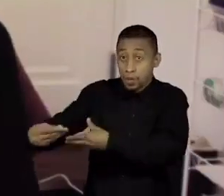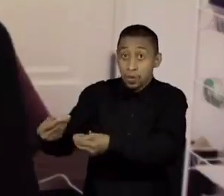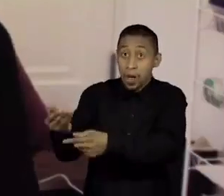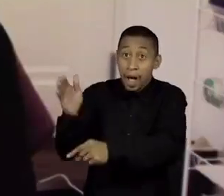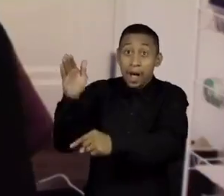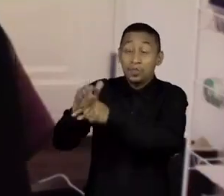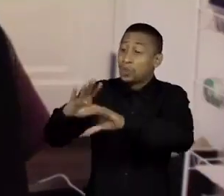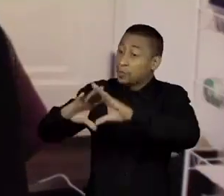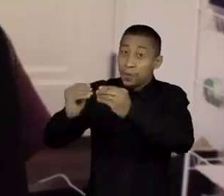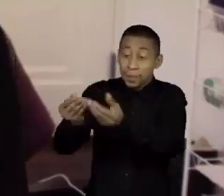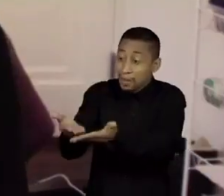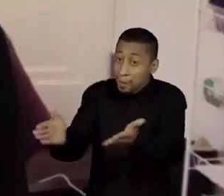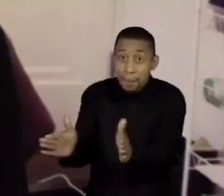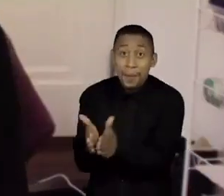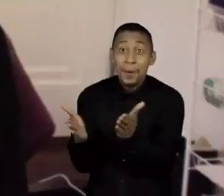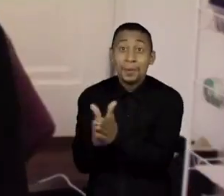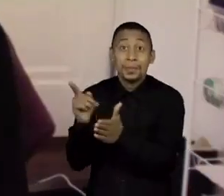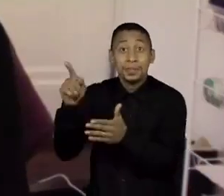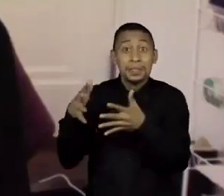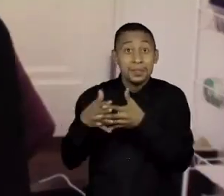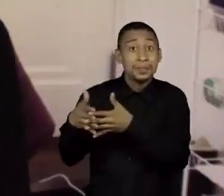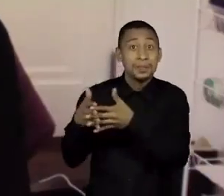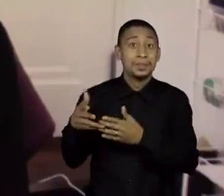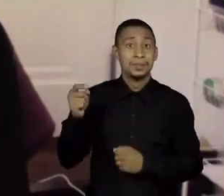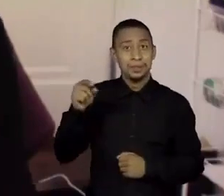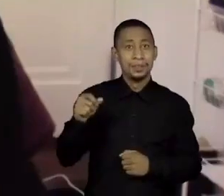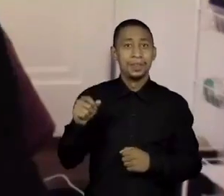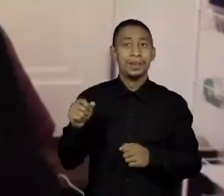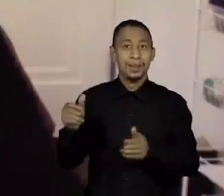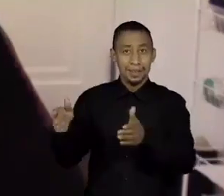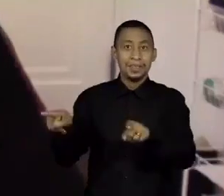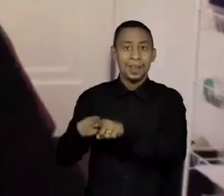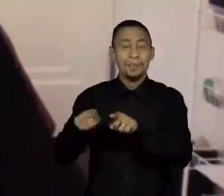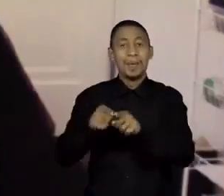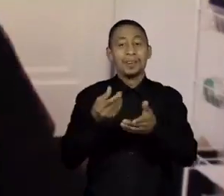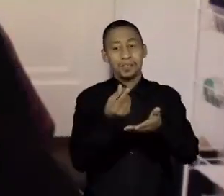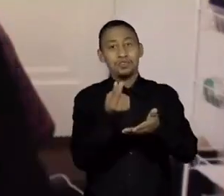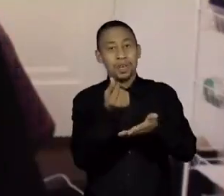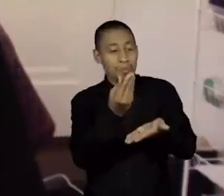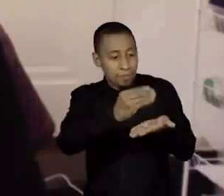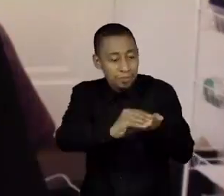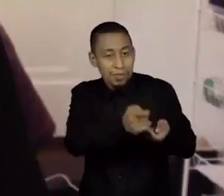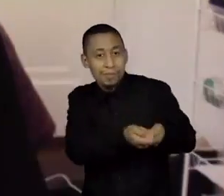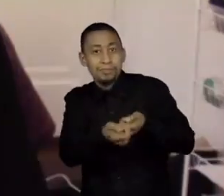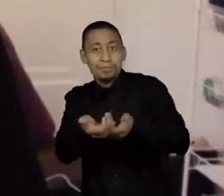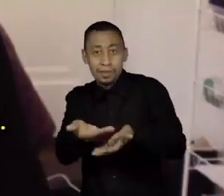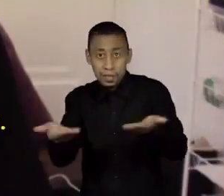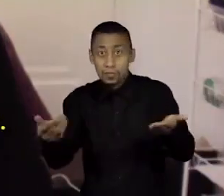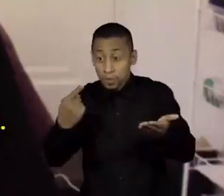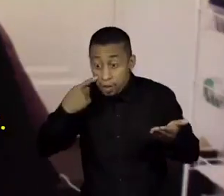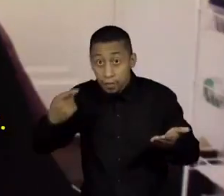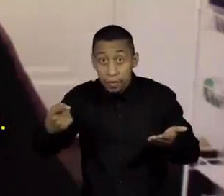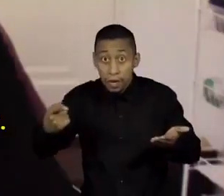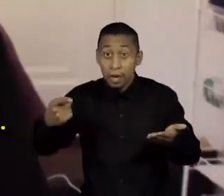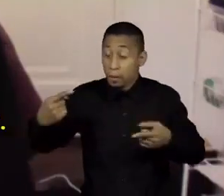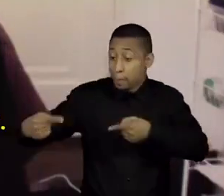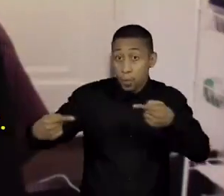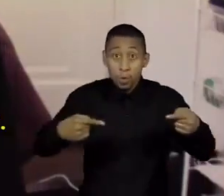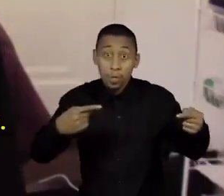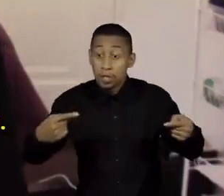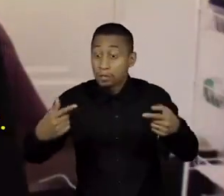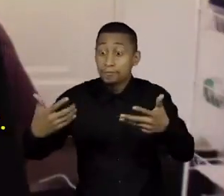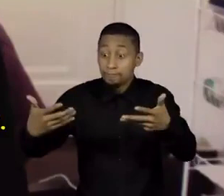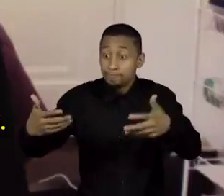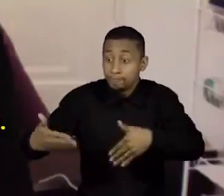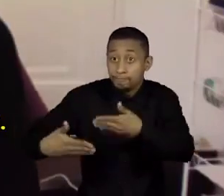like probably no other program in recent memory. So when you start to see politics working, then that creates a